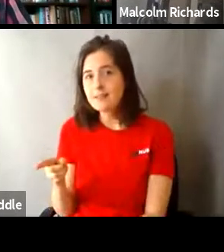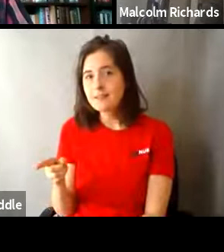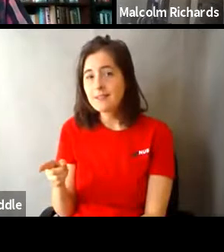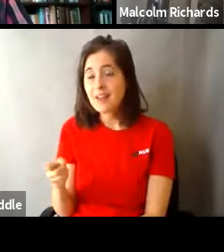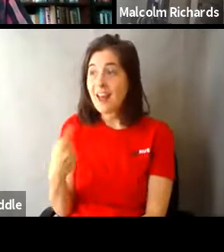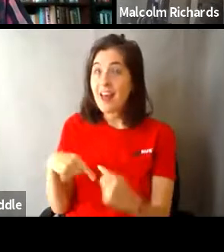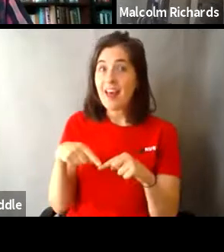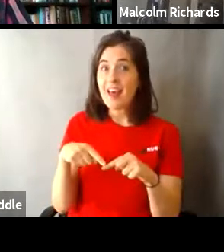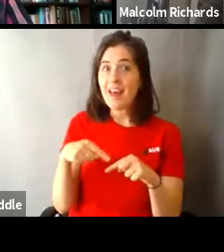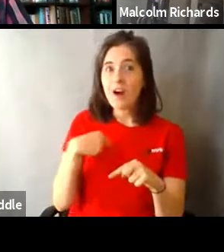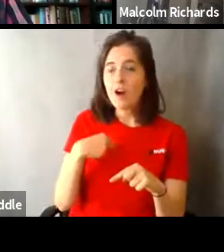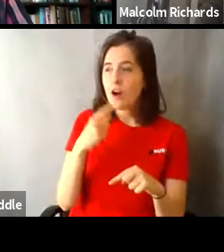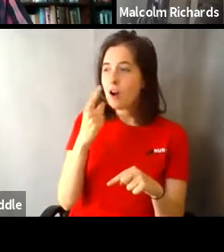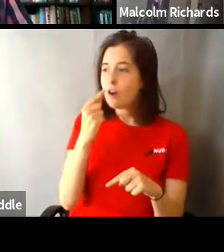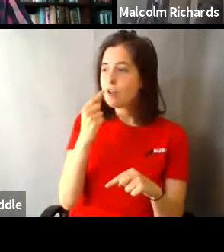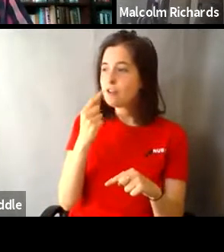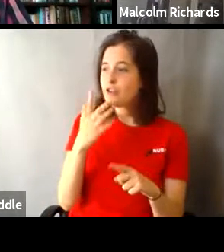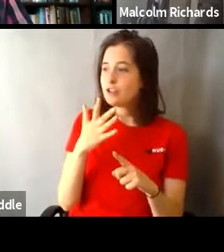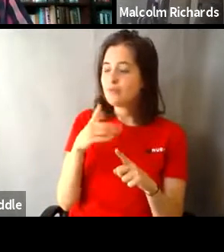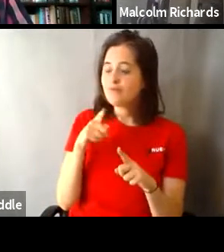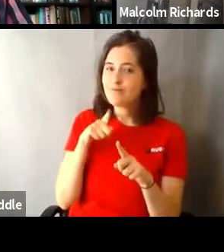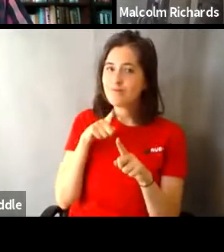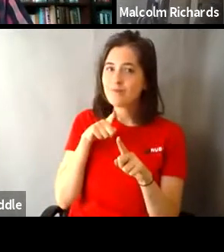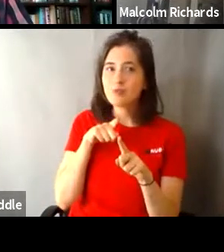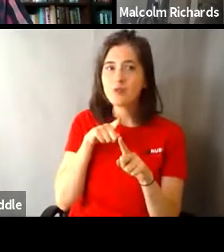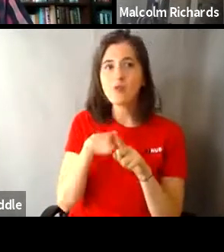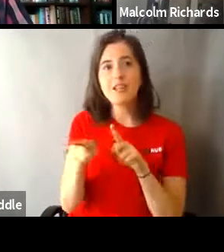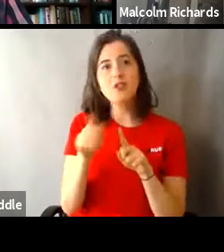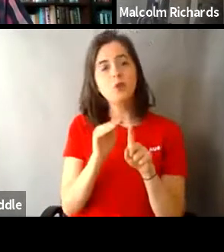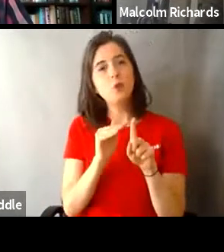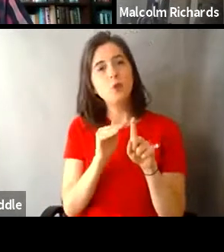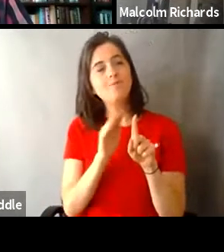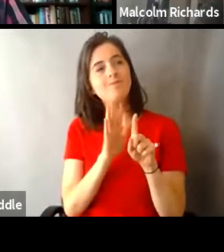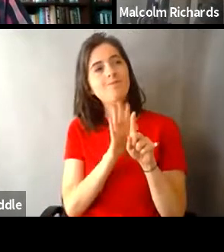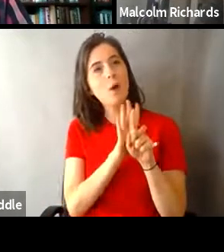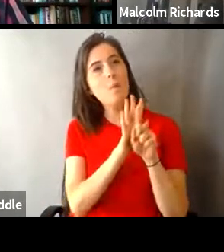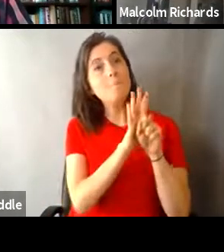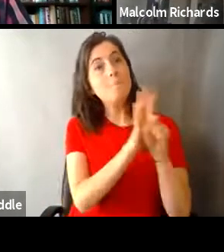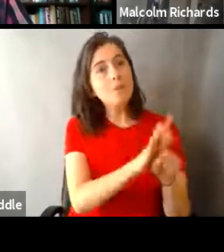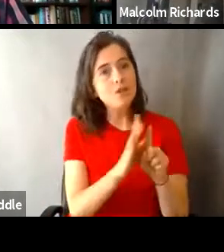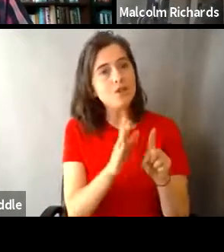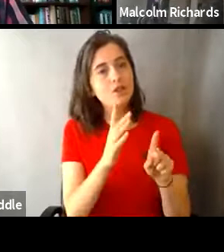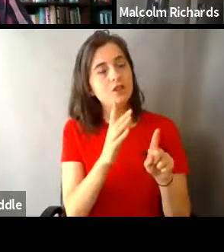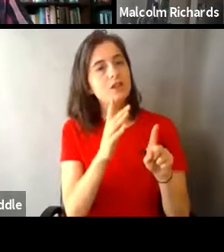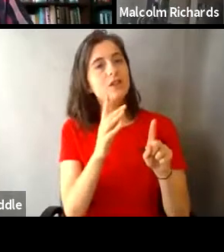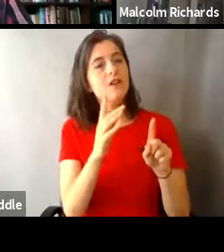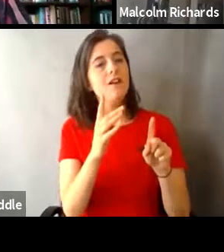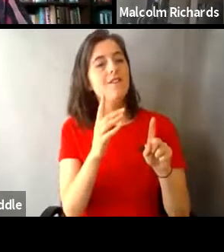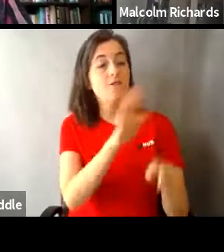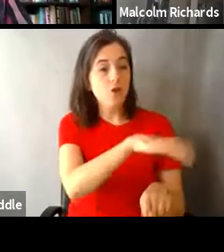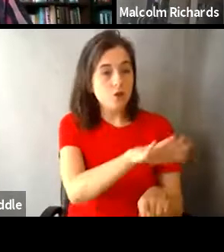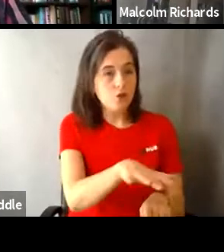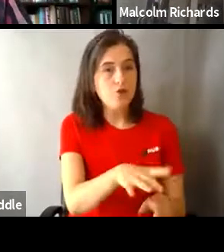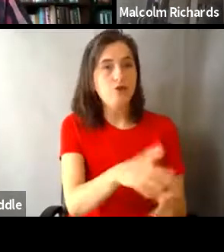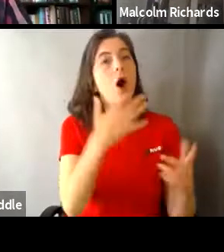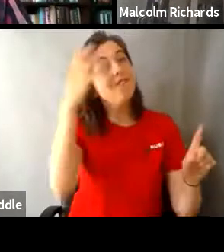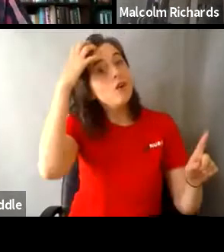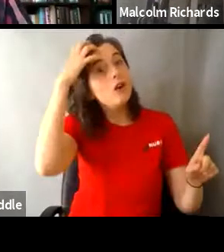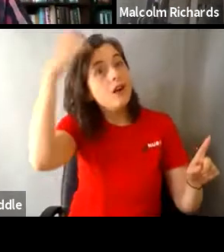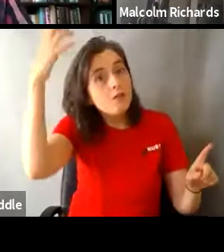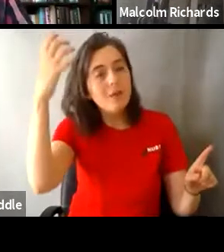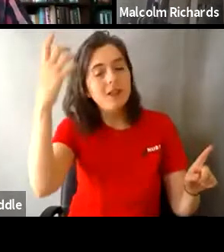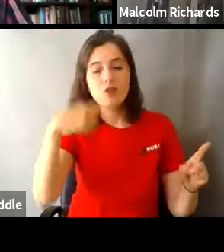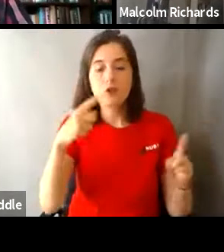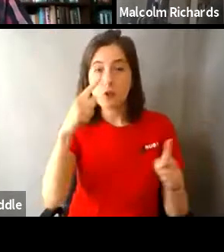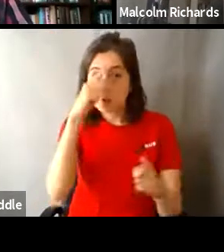unionists, push for teachers to be given that trust and that respect, then we certainly could achieve that. And I